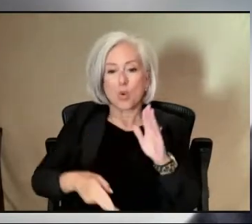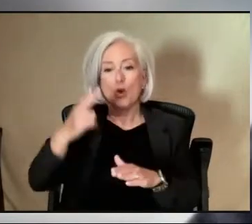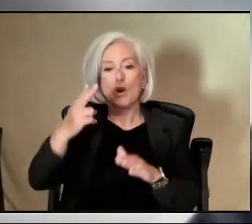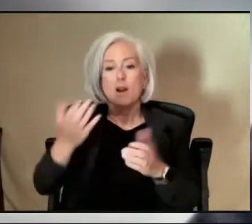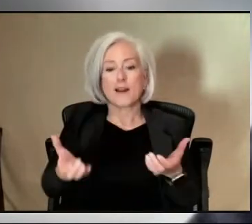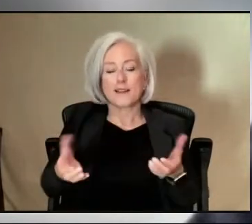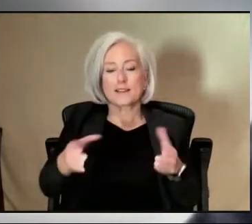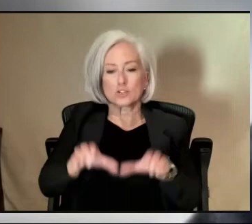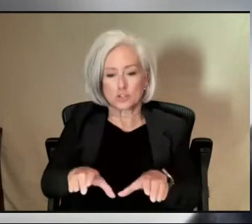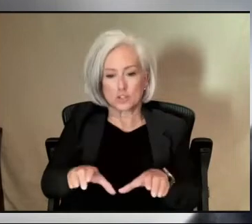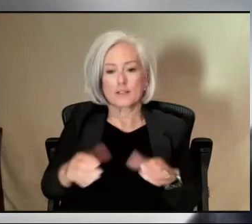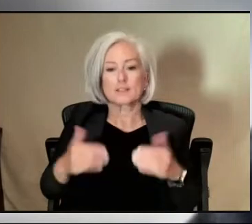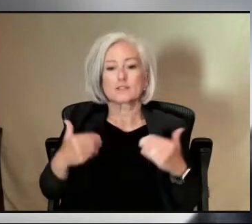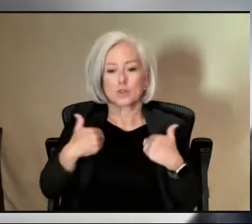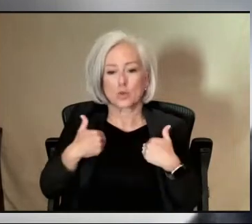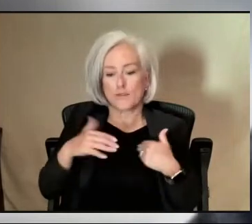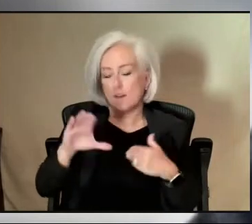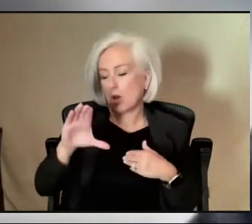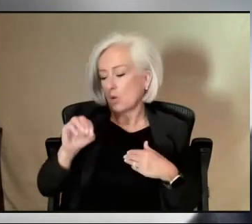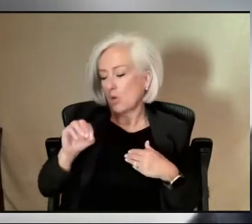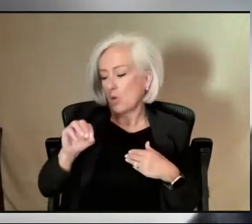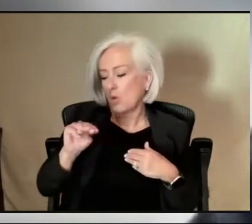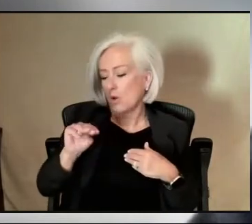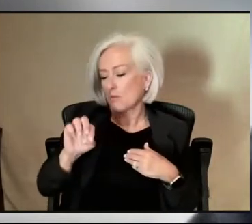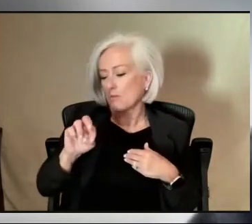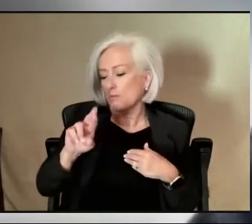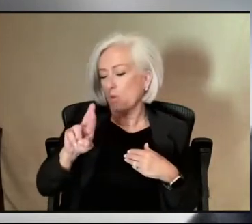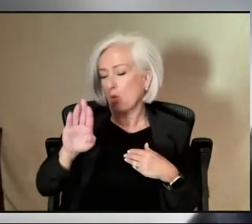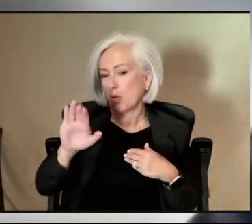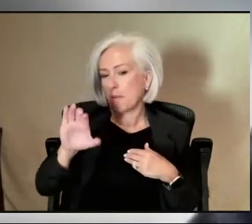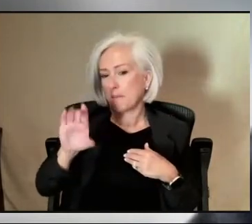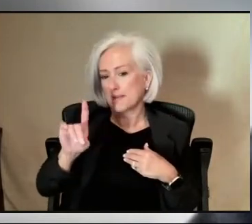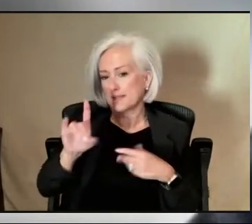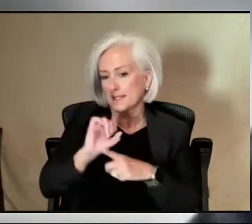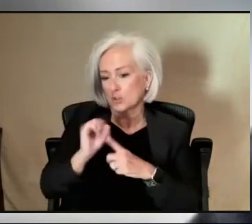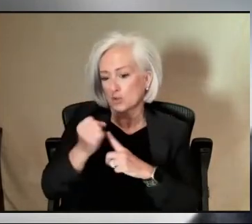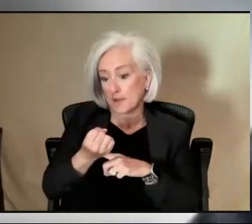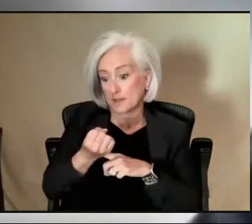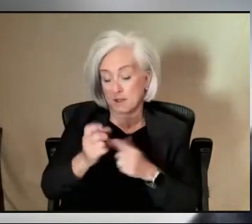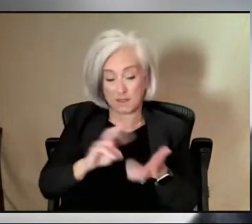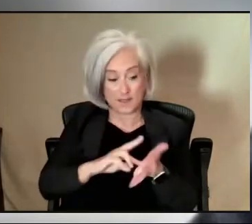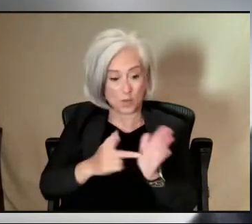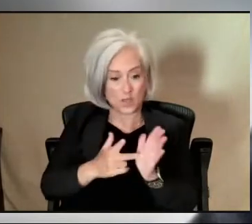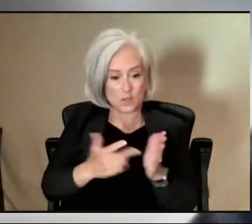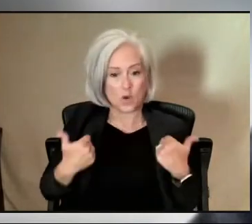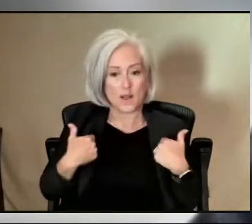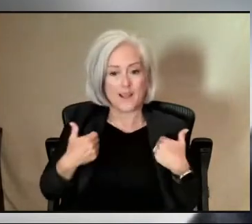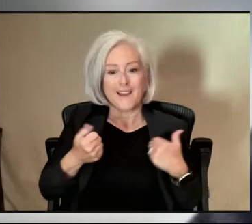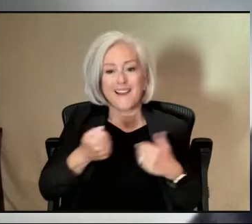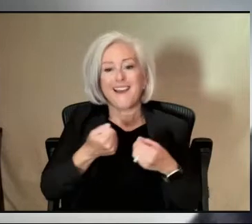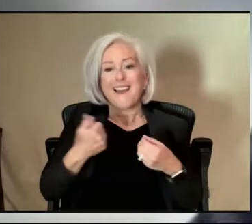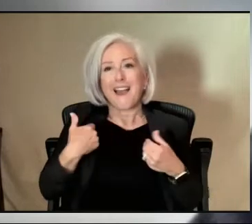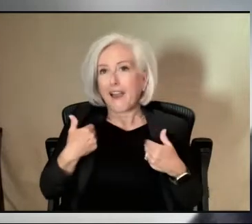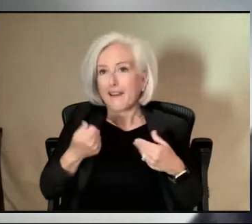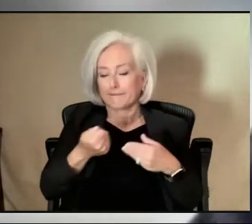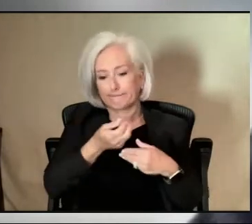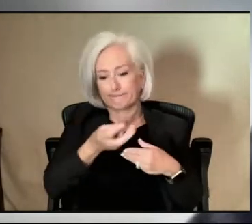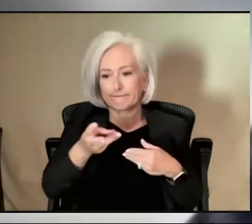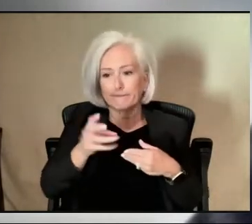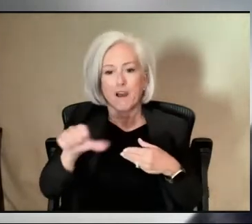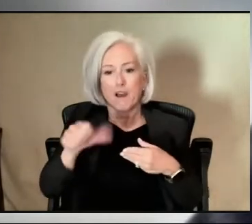what are called comorbid conditions, that is, underlying medical problems. It might be diabetes, it might